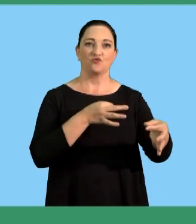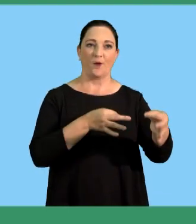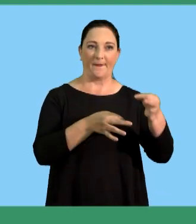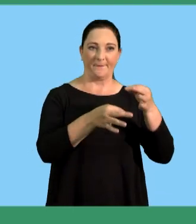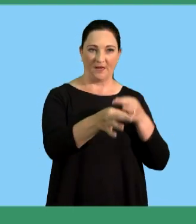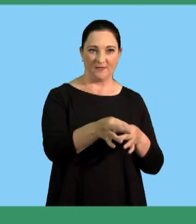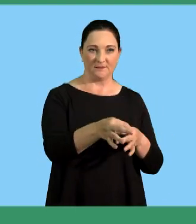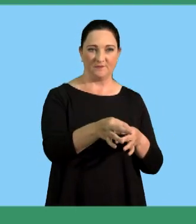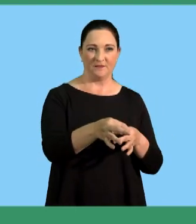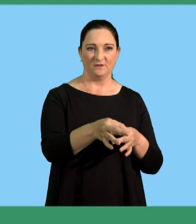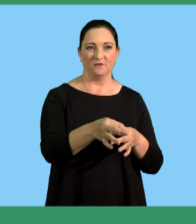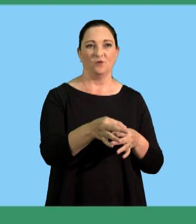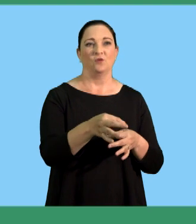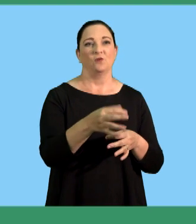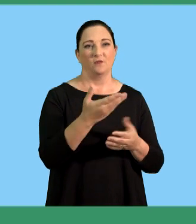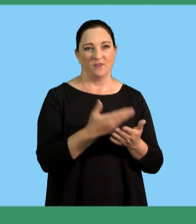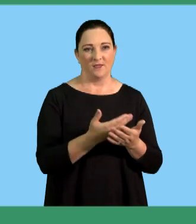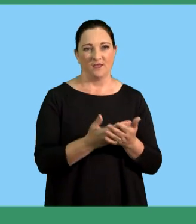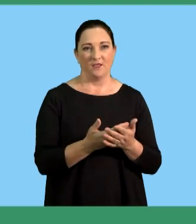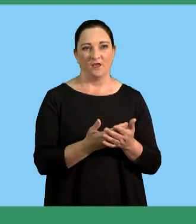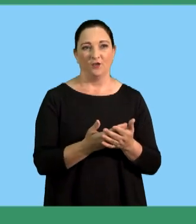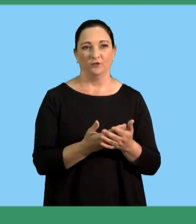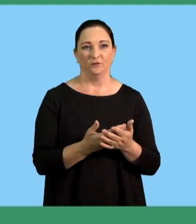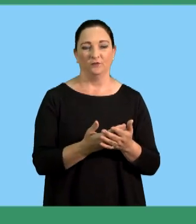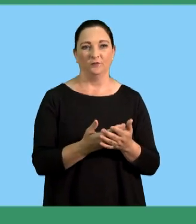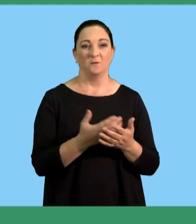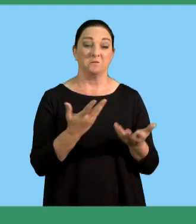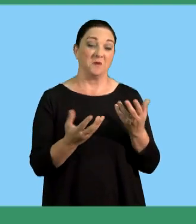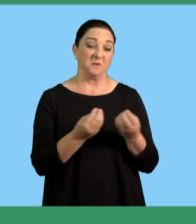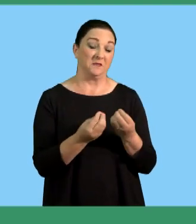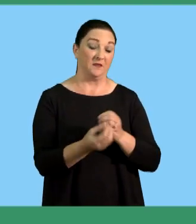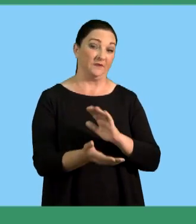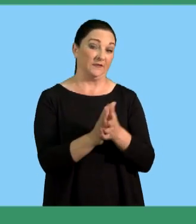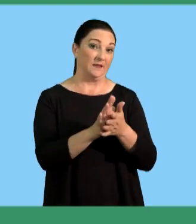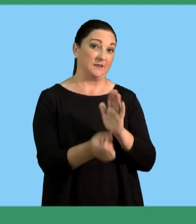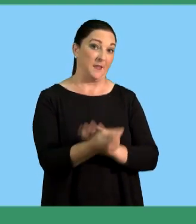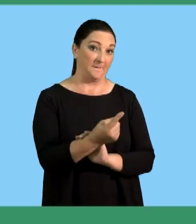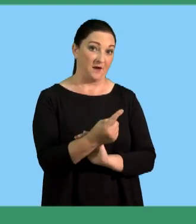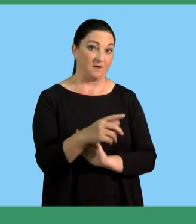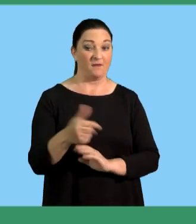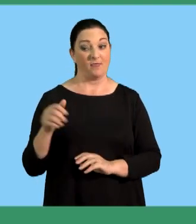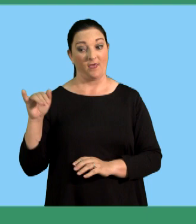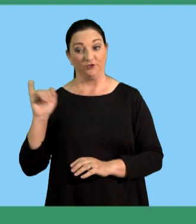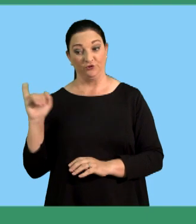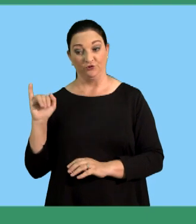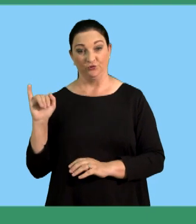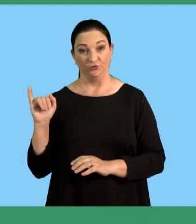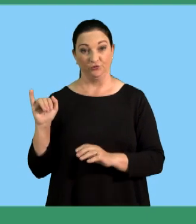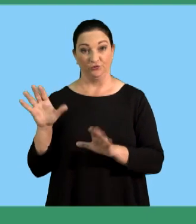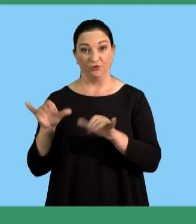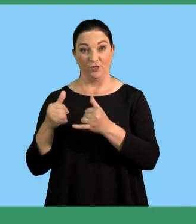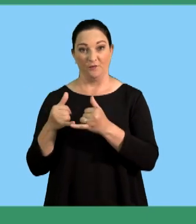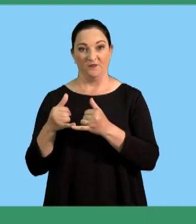of reimbursing the insured. So this is to say, should any damage happen now, the insurance company